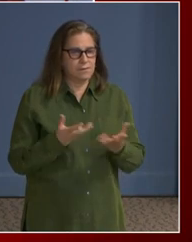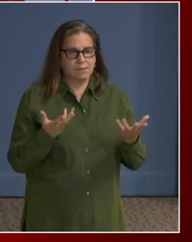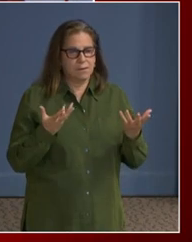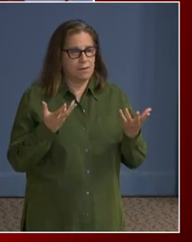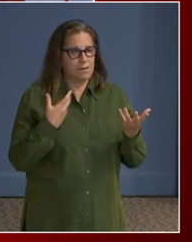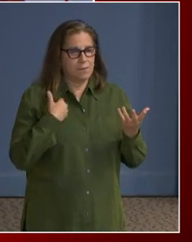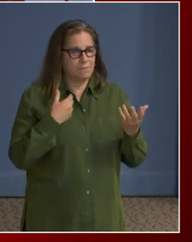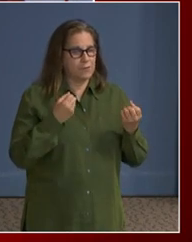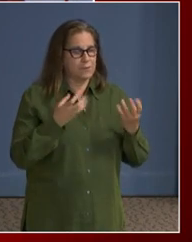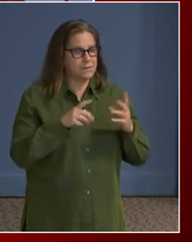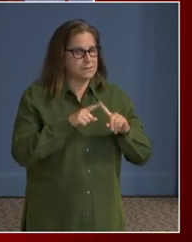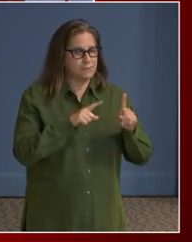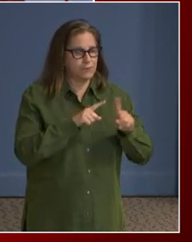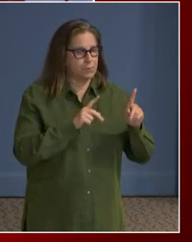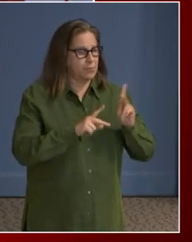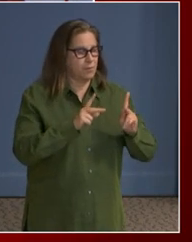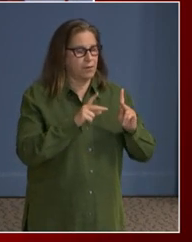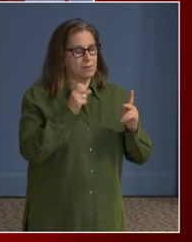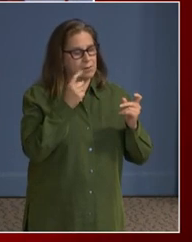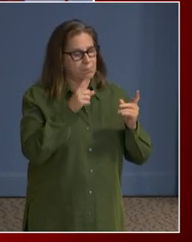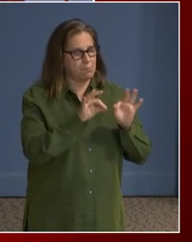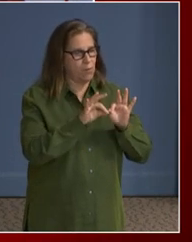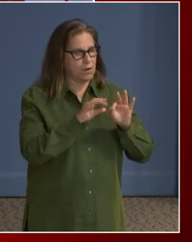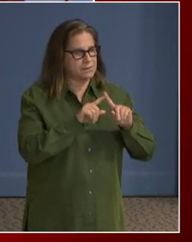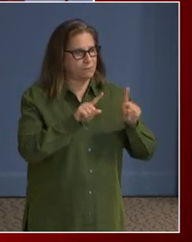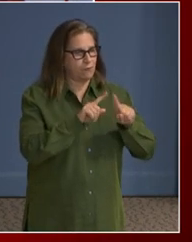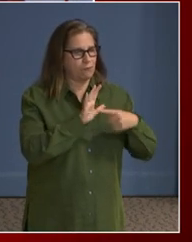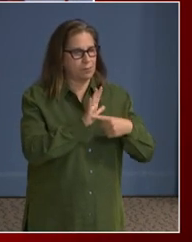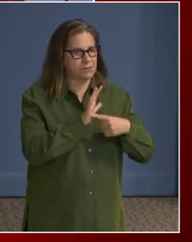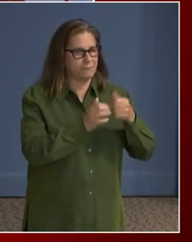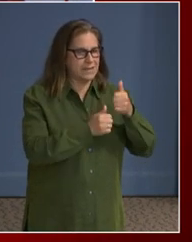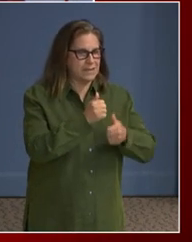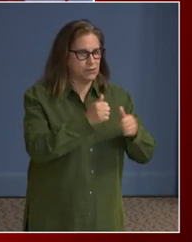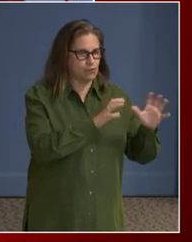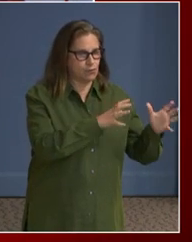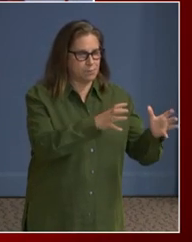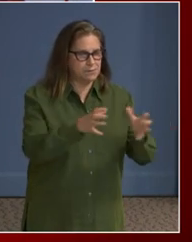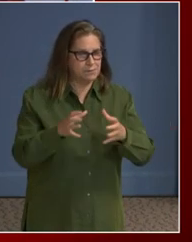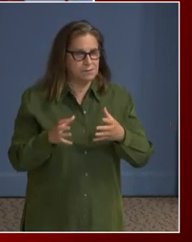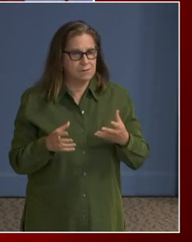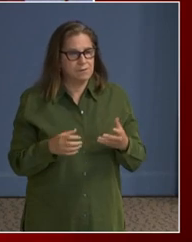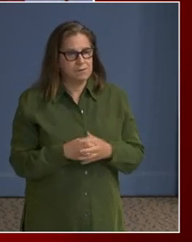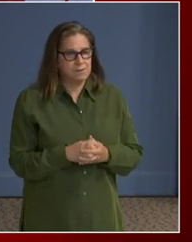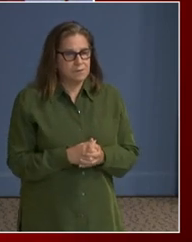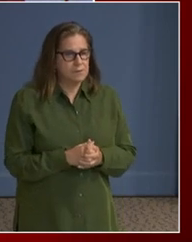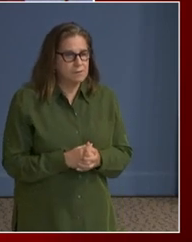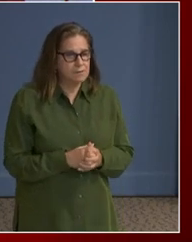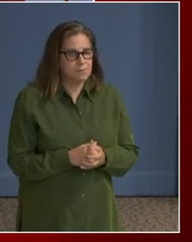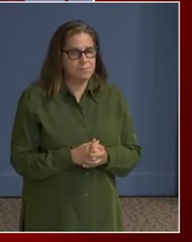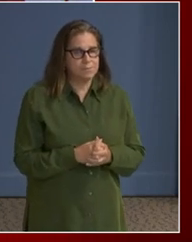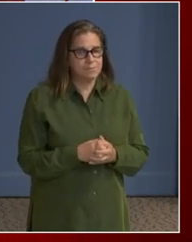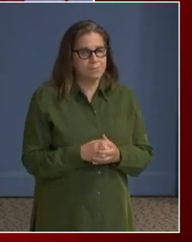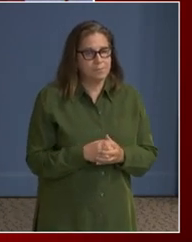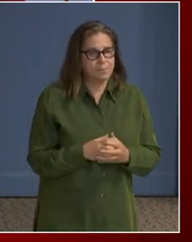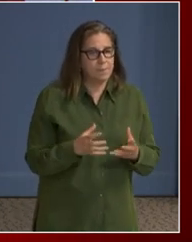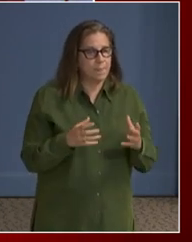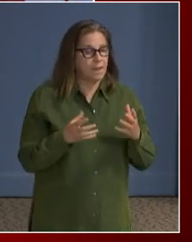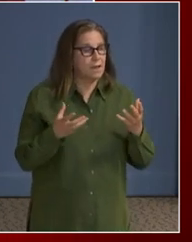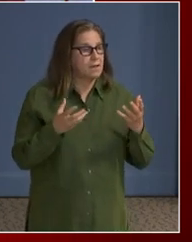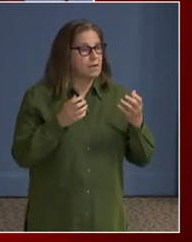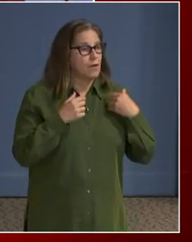representative sample, similar to the behavioral risk factor surveillance system. that randomly